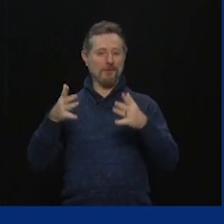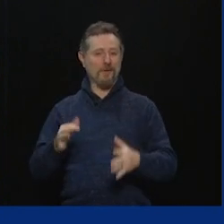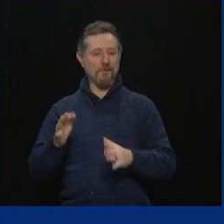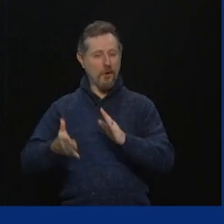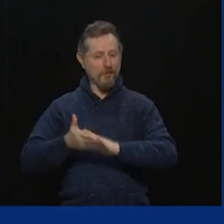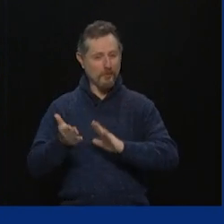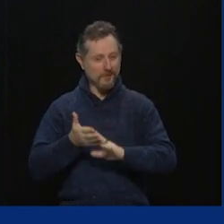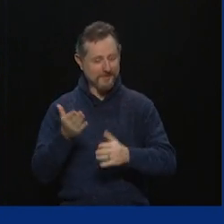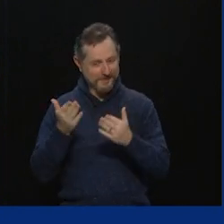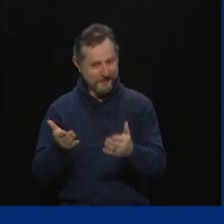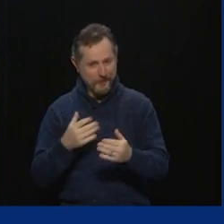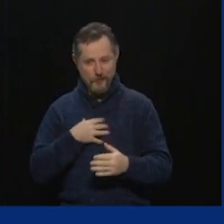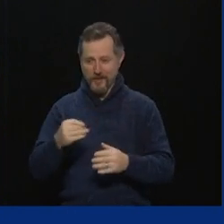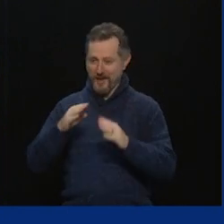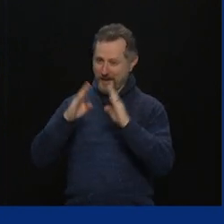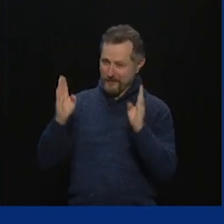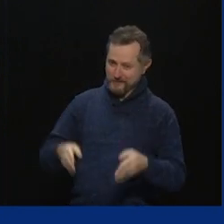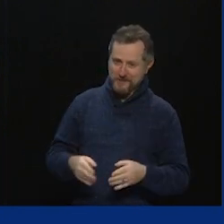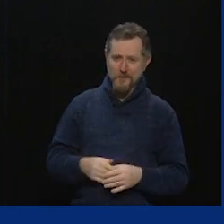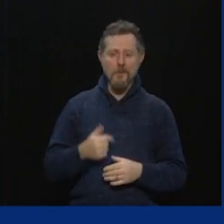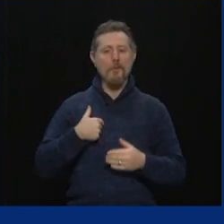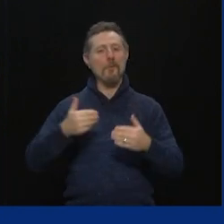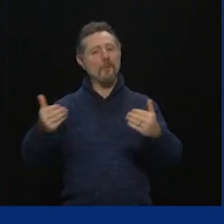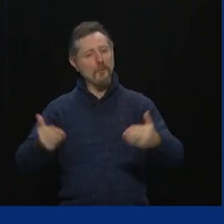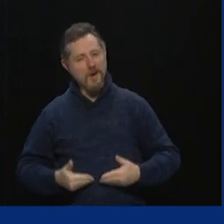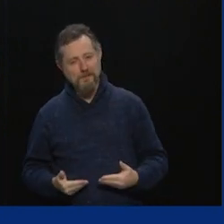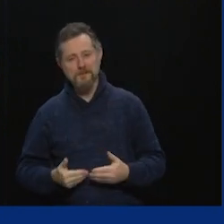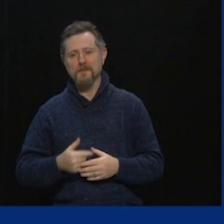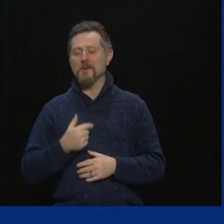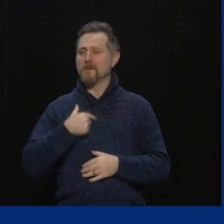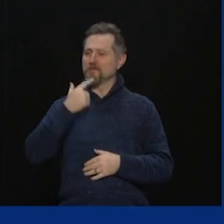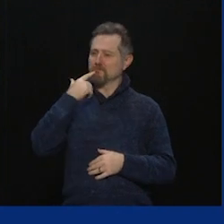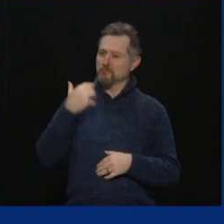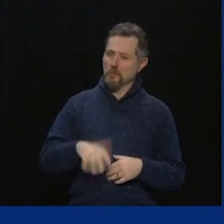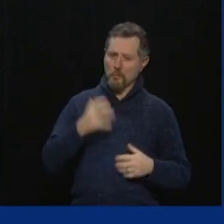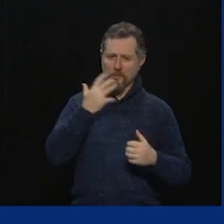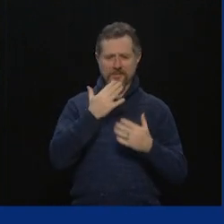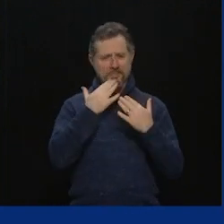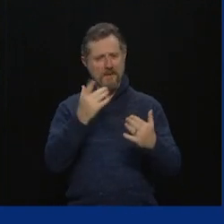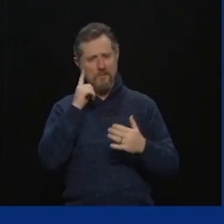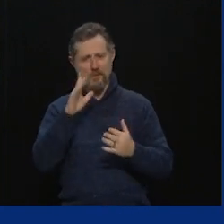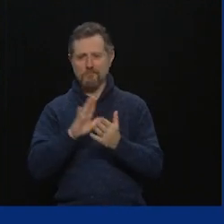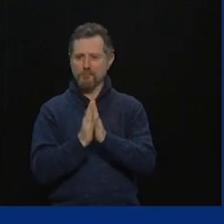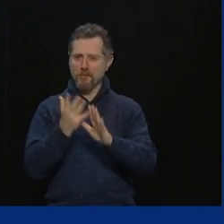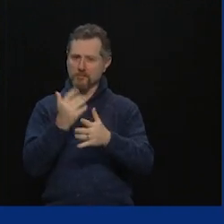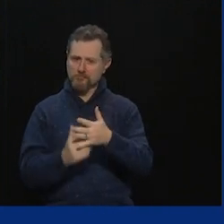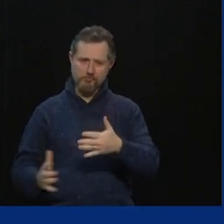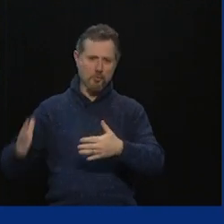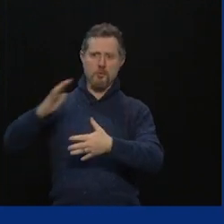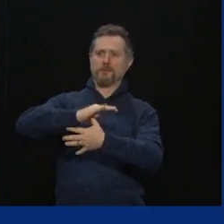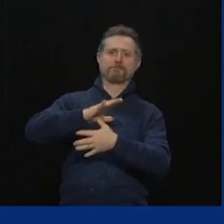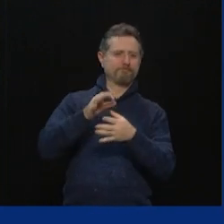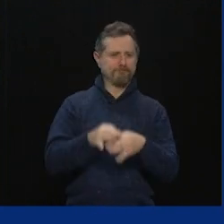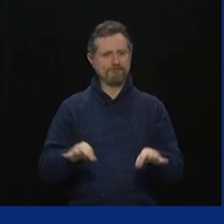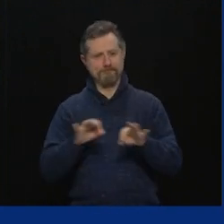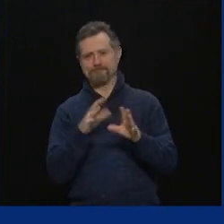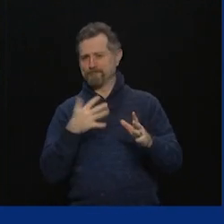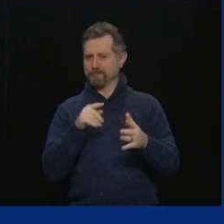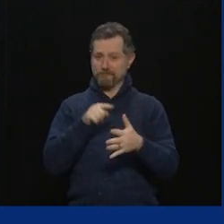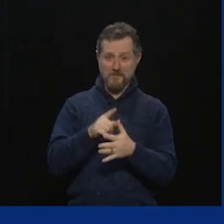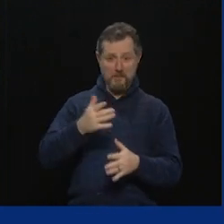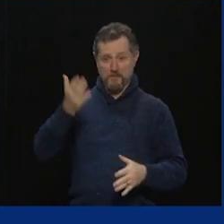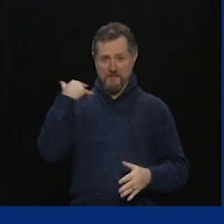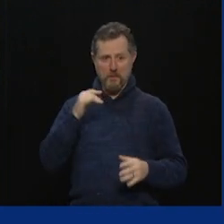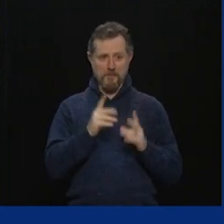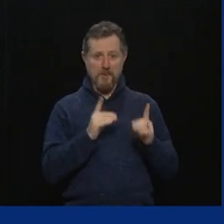House for making this such an important priority, that it wasn't that we just say you can come to the United States and you're on your own. This has